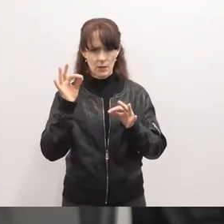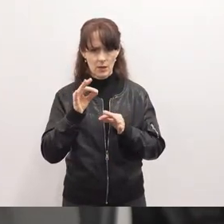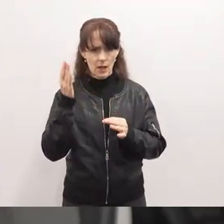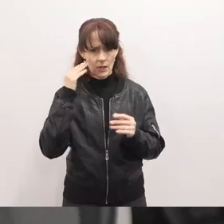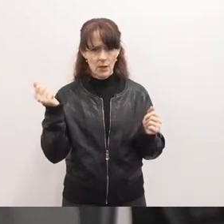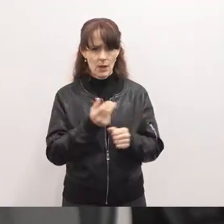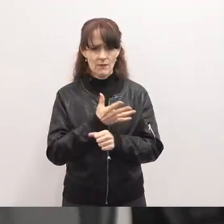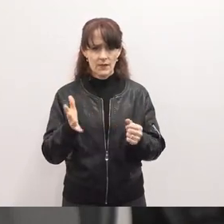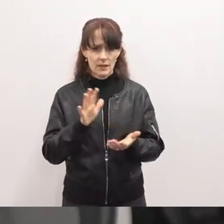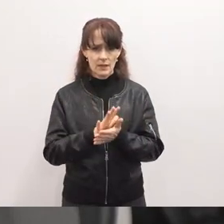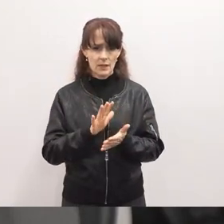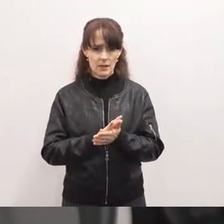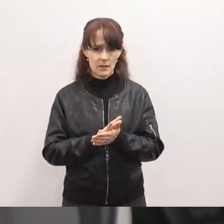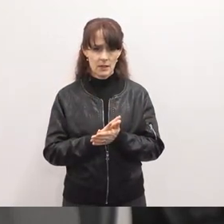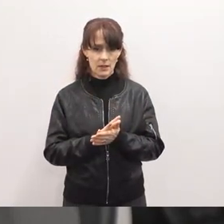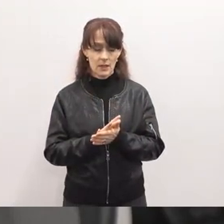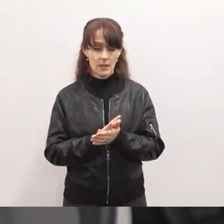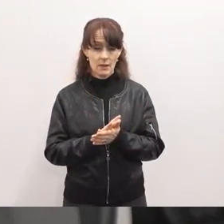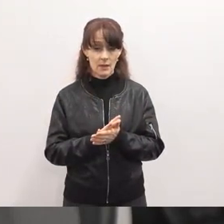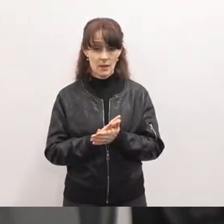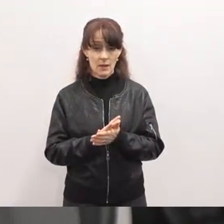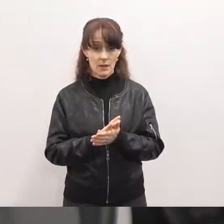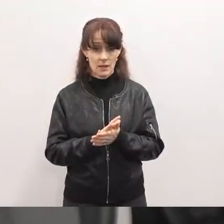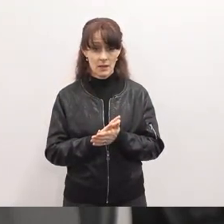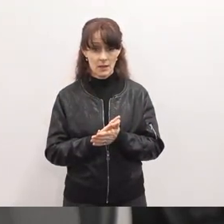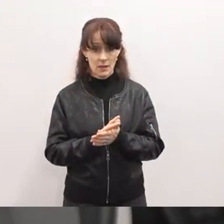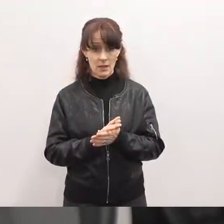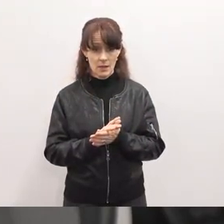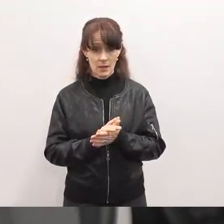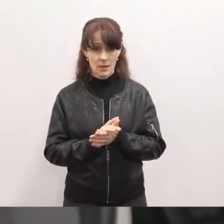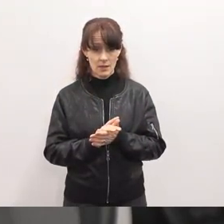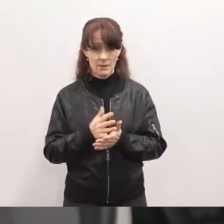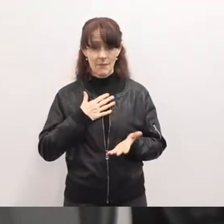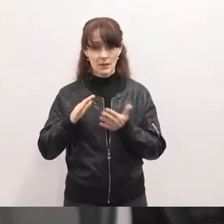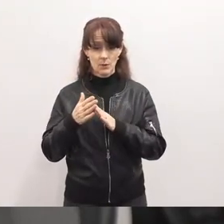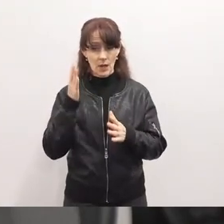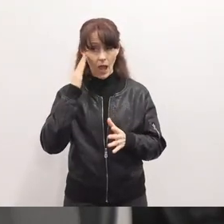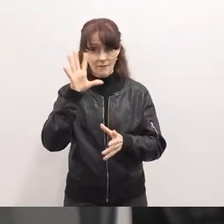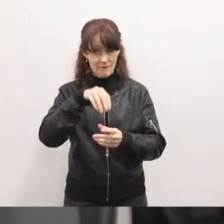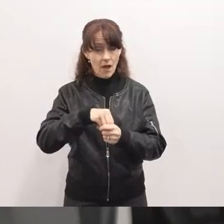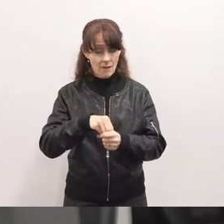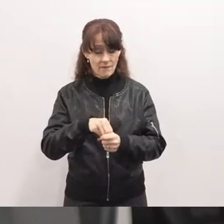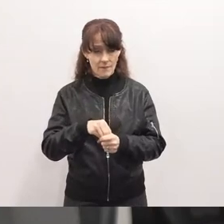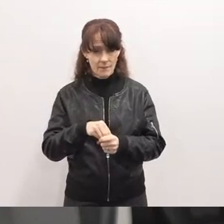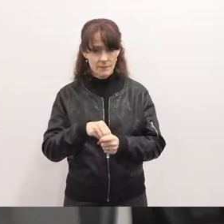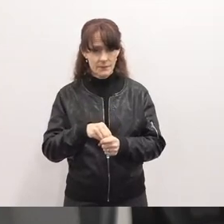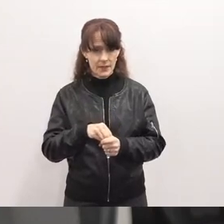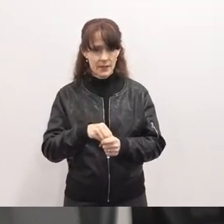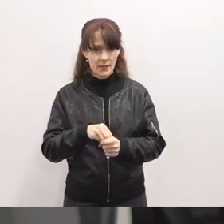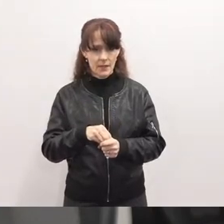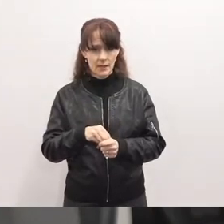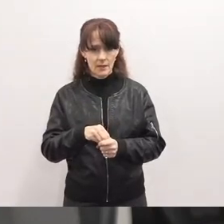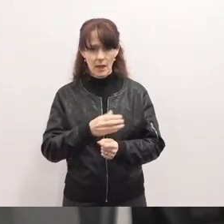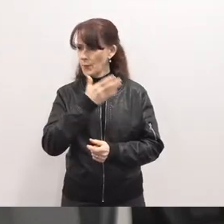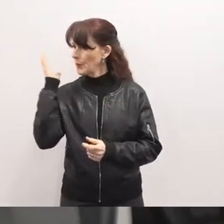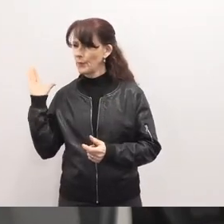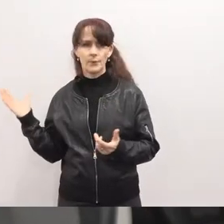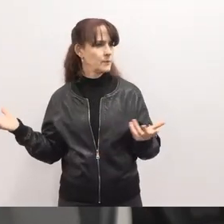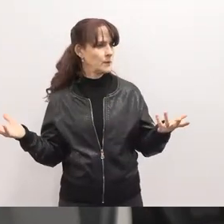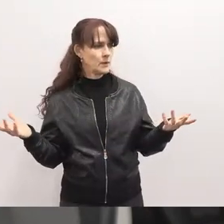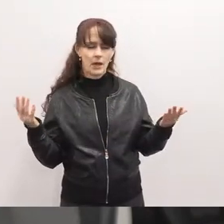know everything that's going on. I pretty much know everything that's going on in my community. And this just went right past me, and I